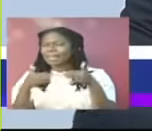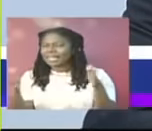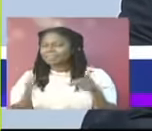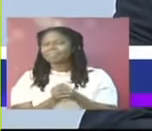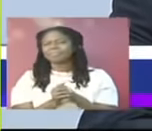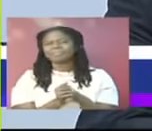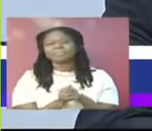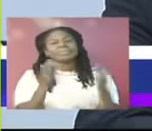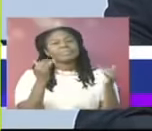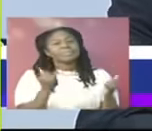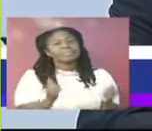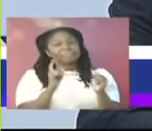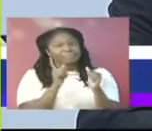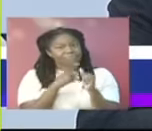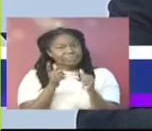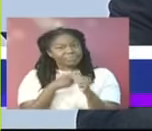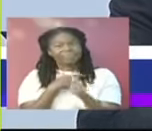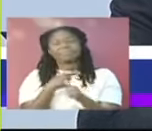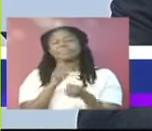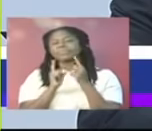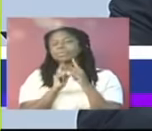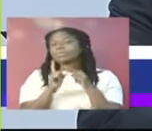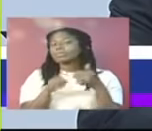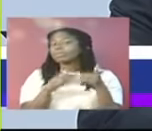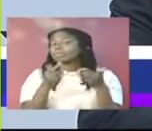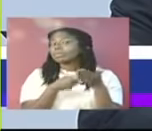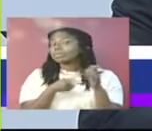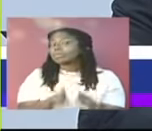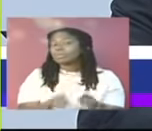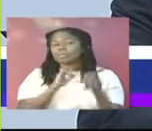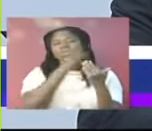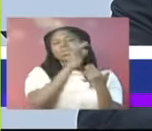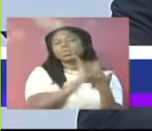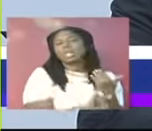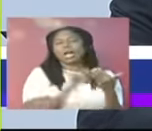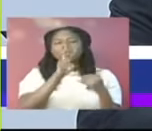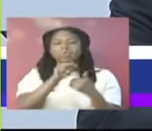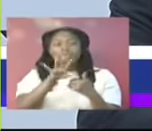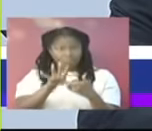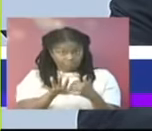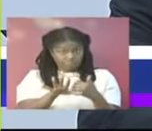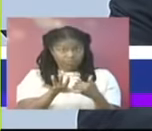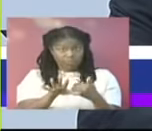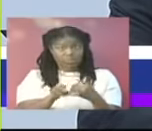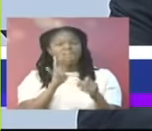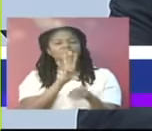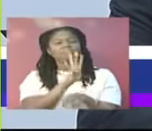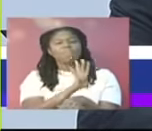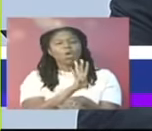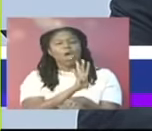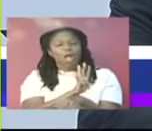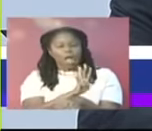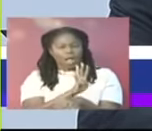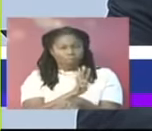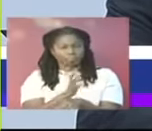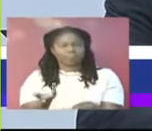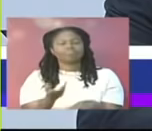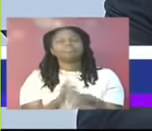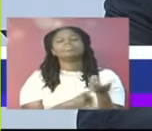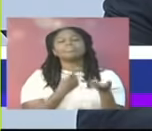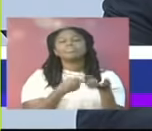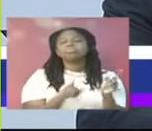the clinical update. And that update is as at July 25th at 4 p.m. As at that date and time, at